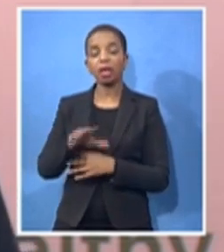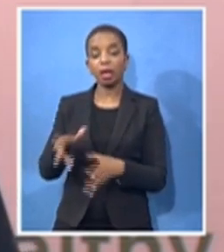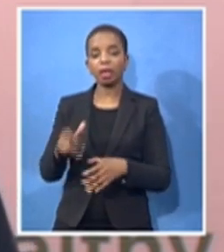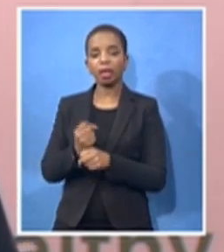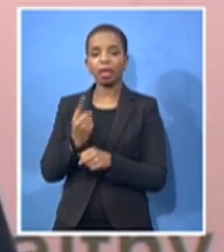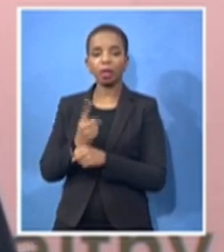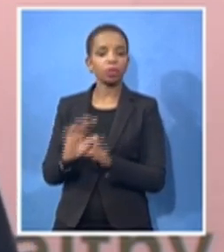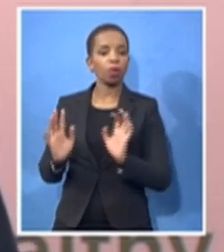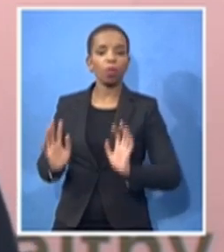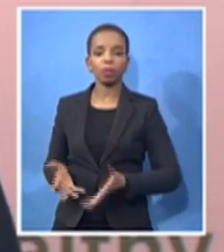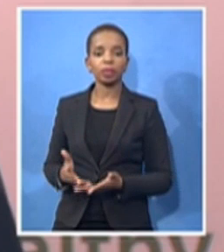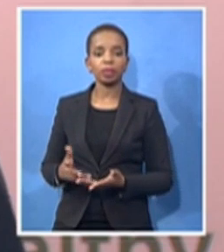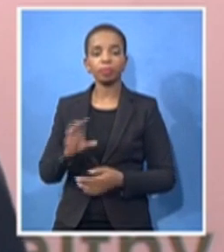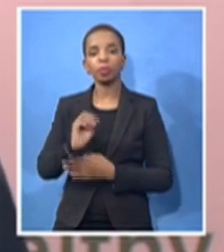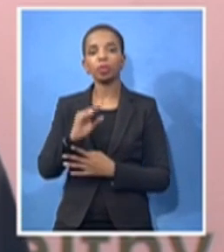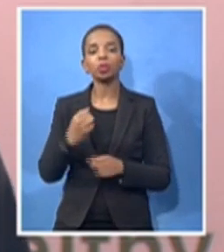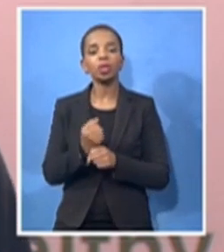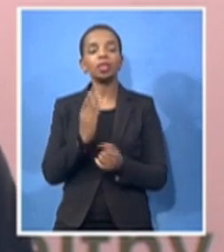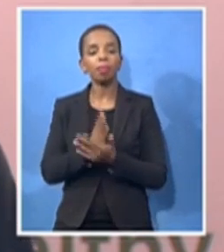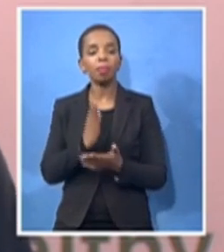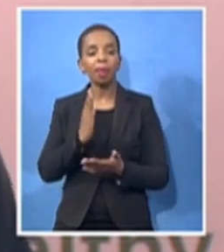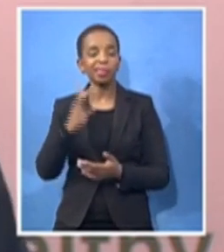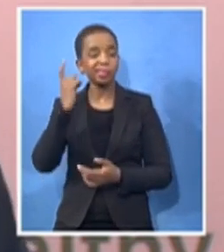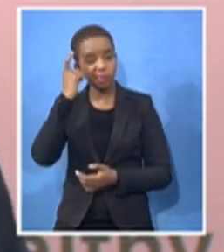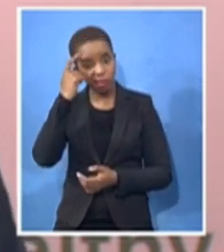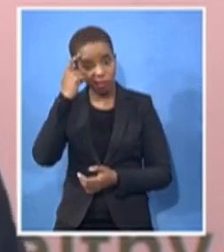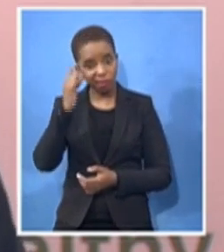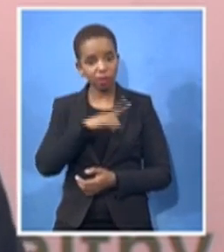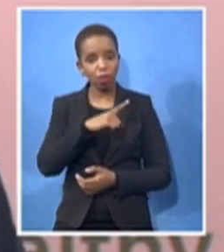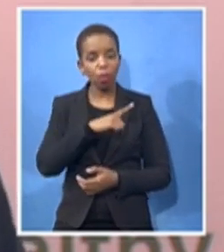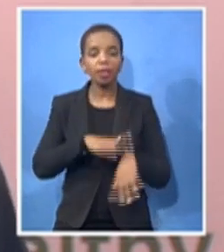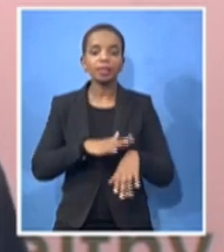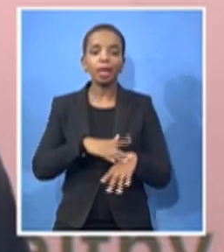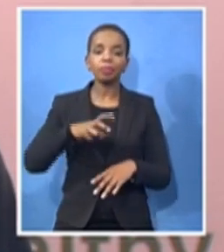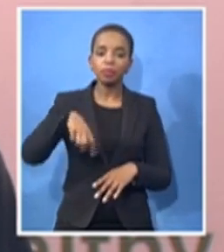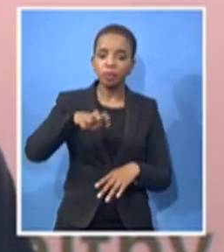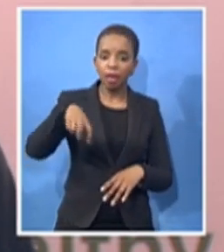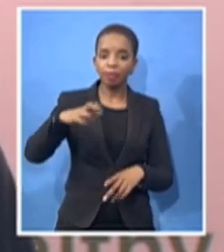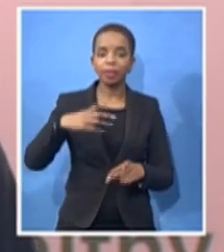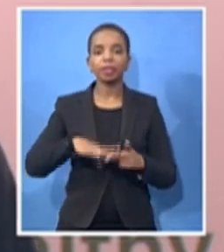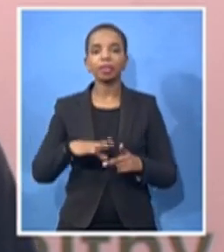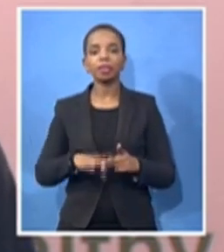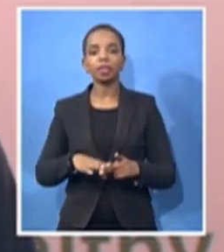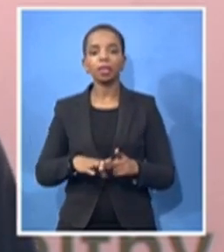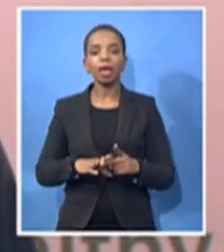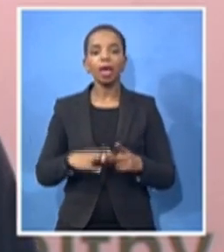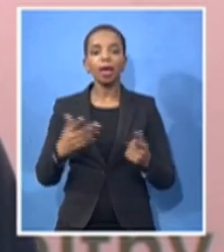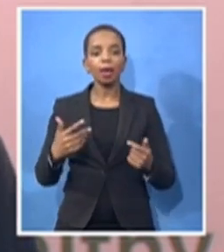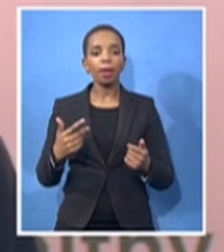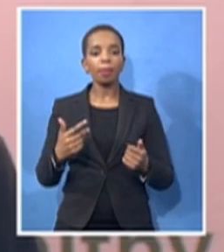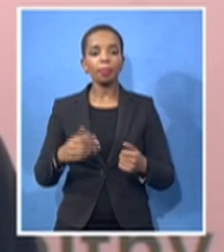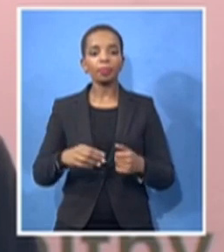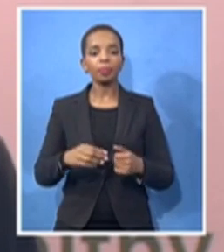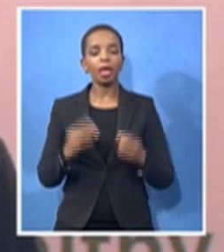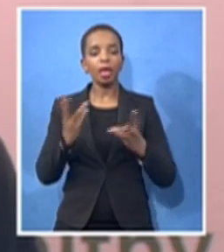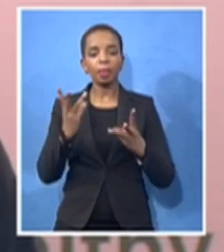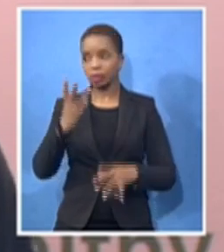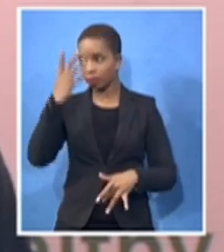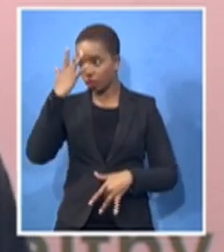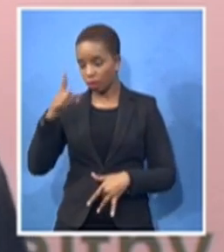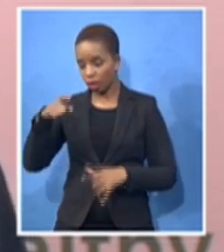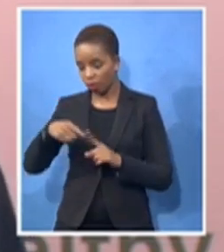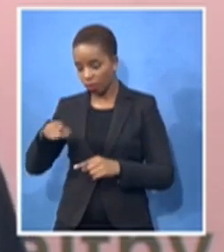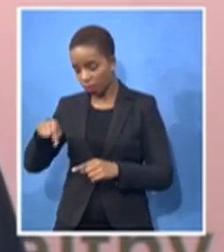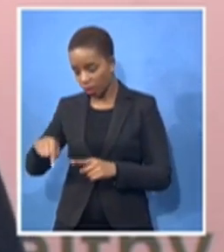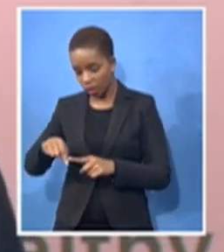the time of mostly imported cases, that Gauteng would be looking at as the epicenter But through your leadership